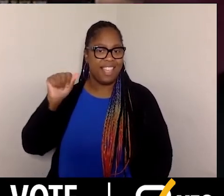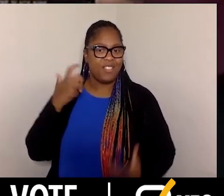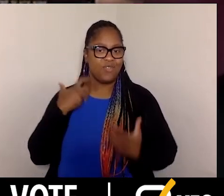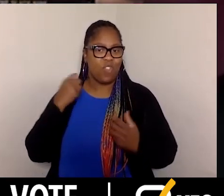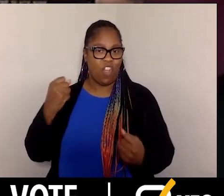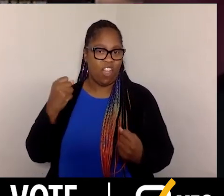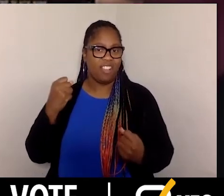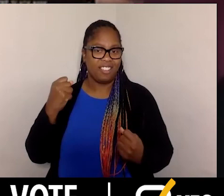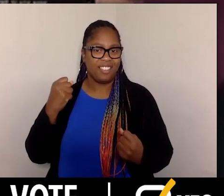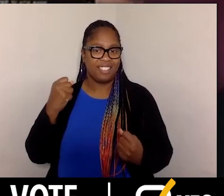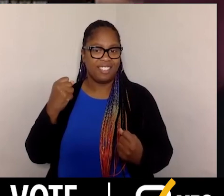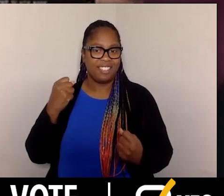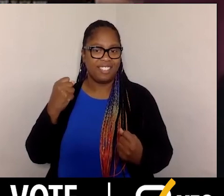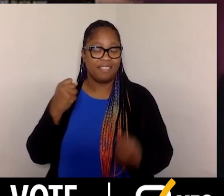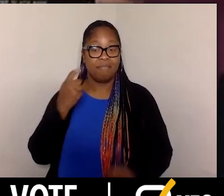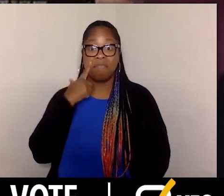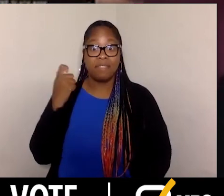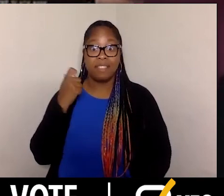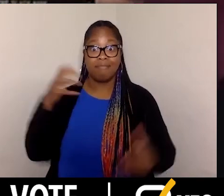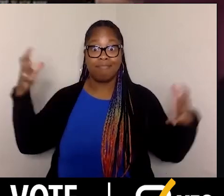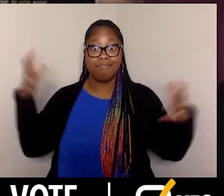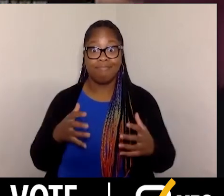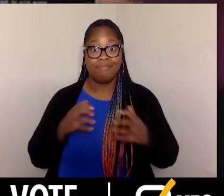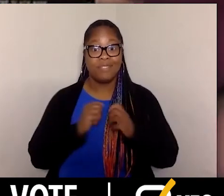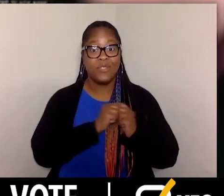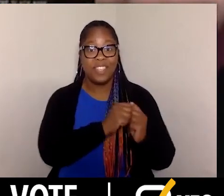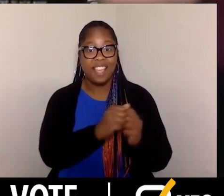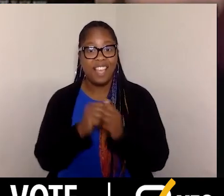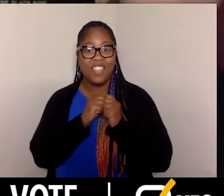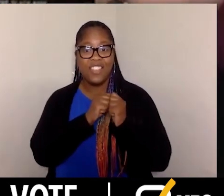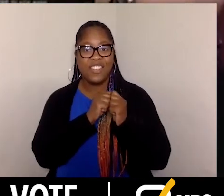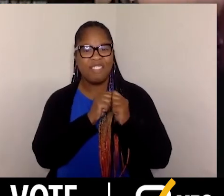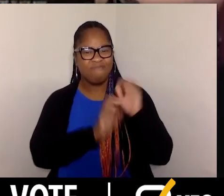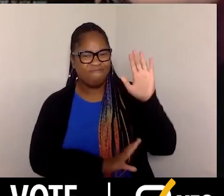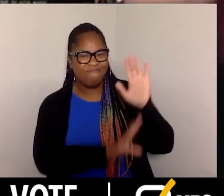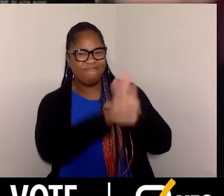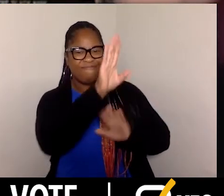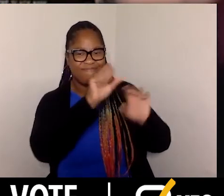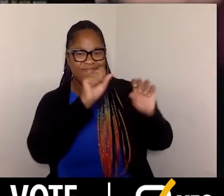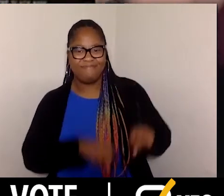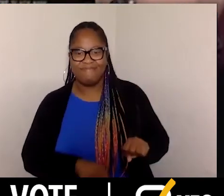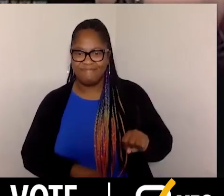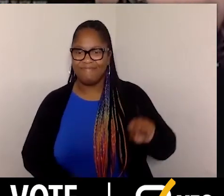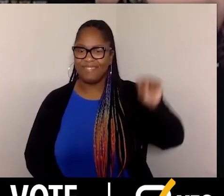strong, because together we rise.